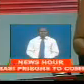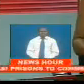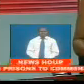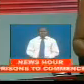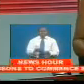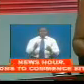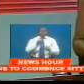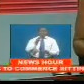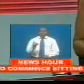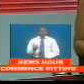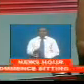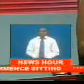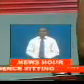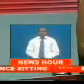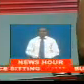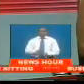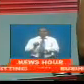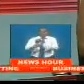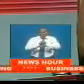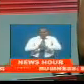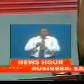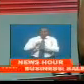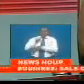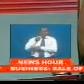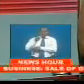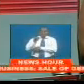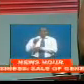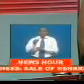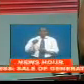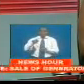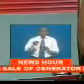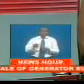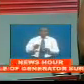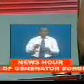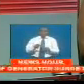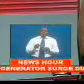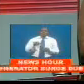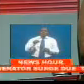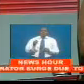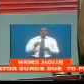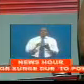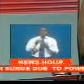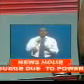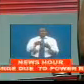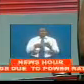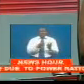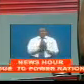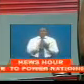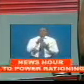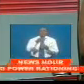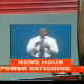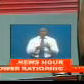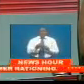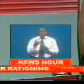We cross over to the western region, where dredging work under the Takoradi Port expansion project is expected to be completed by the end of